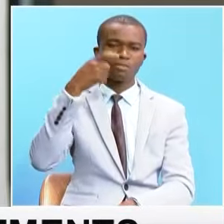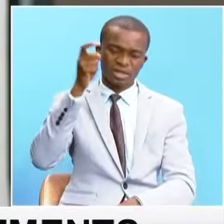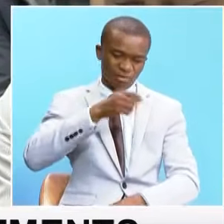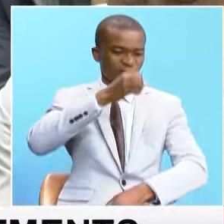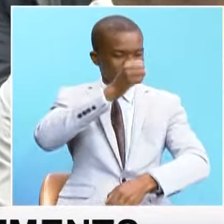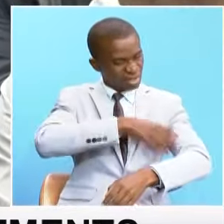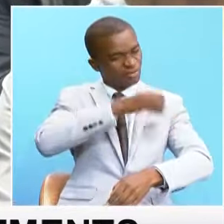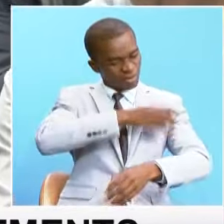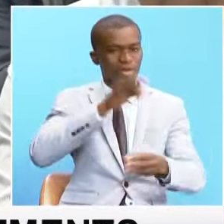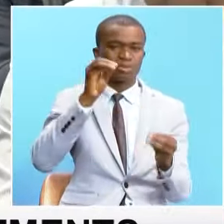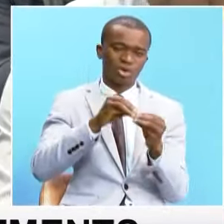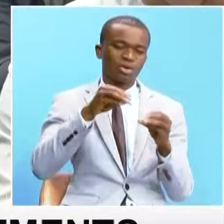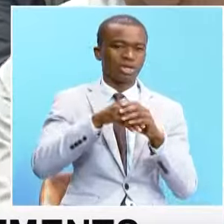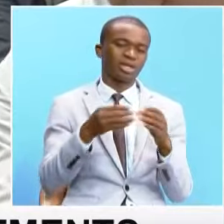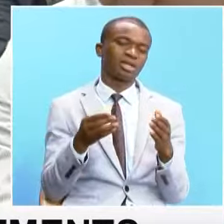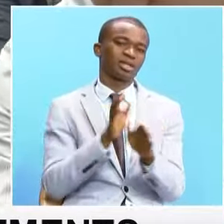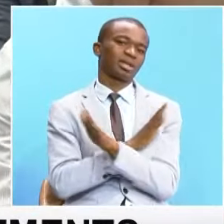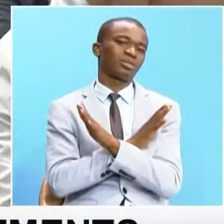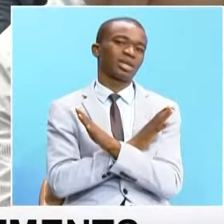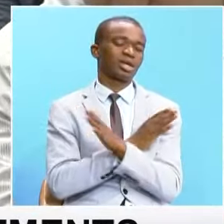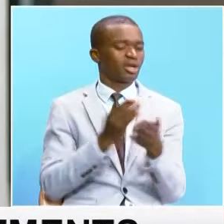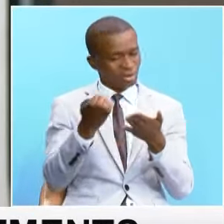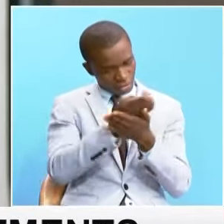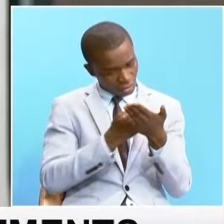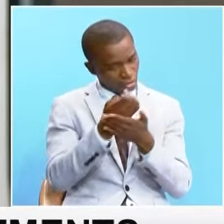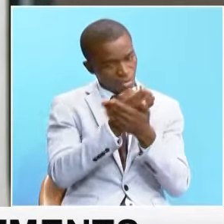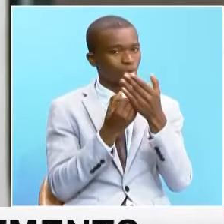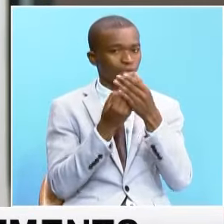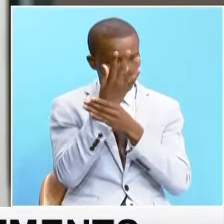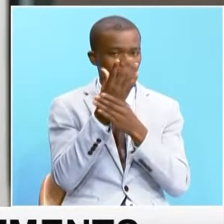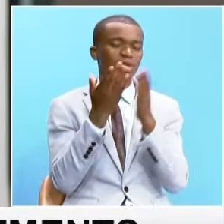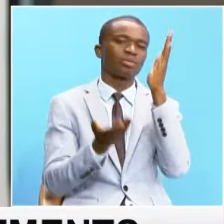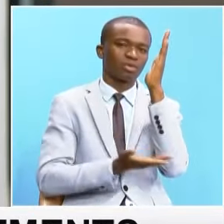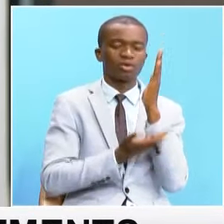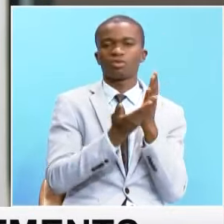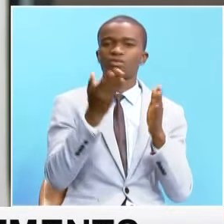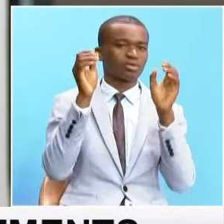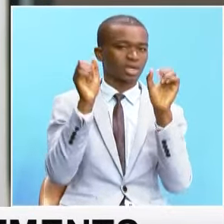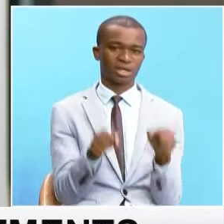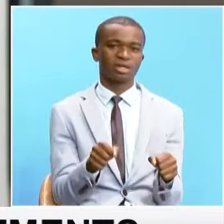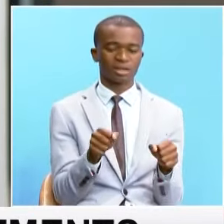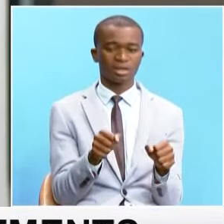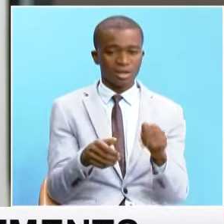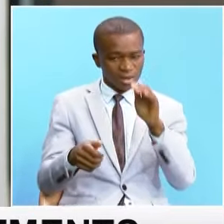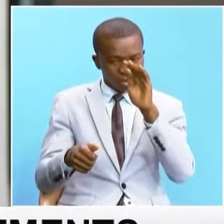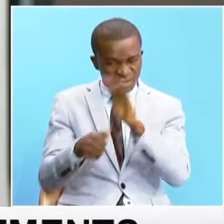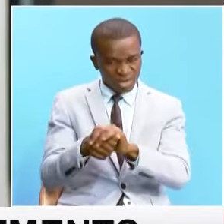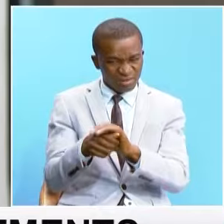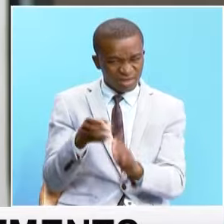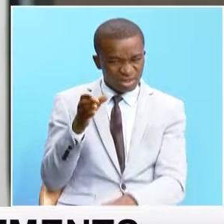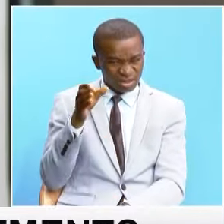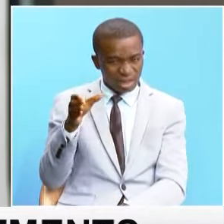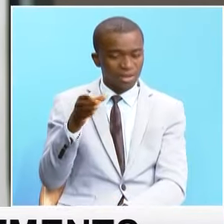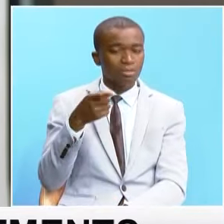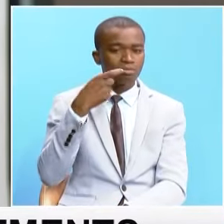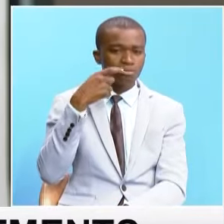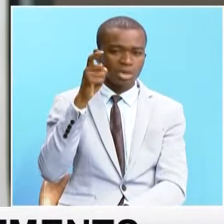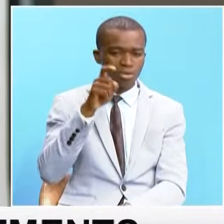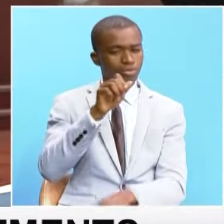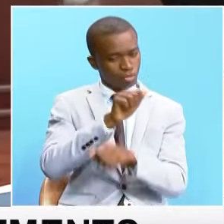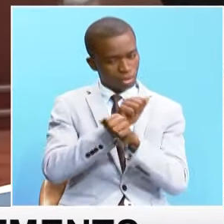And also, the policies are consistent with what the private sector aligns itself